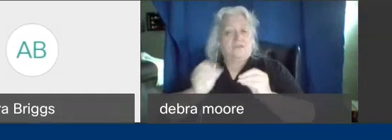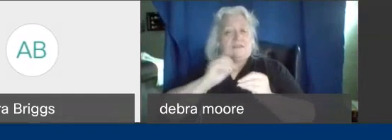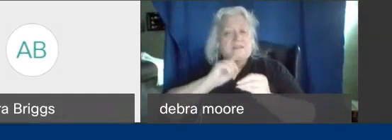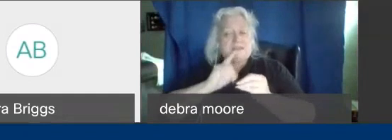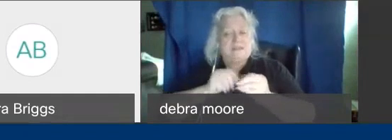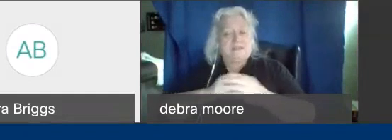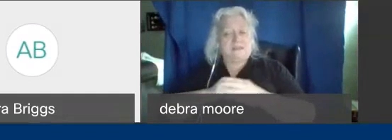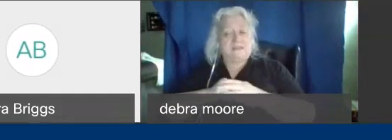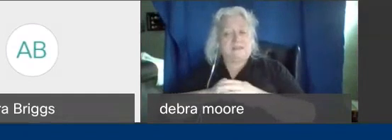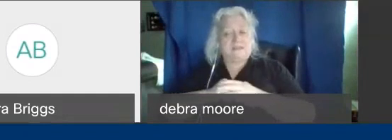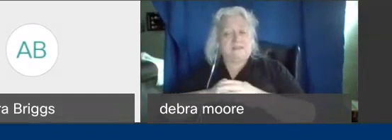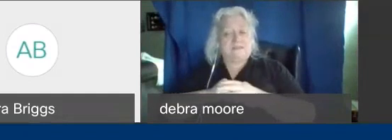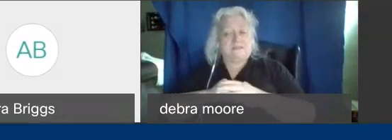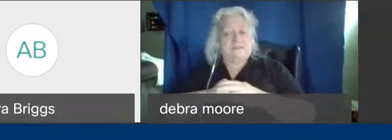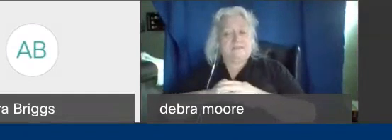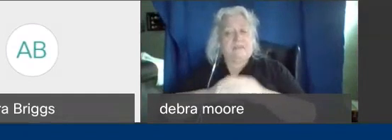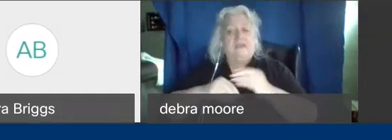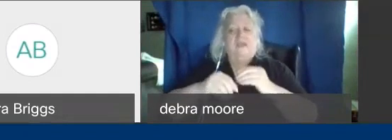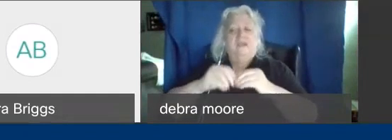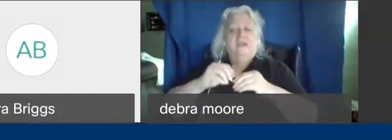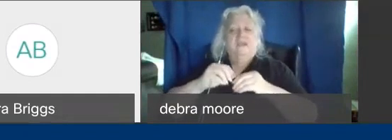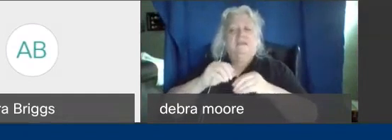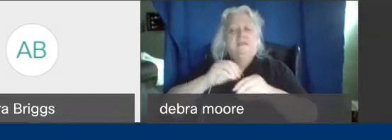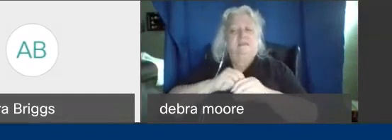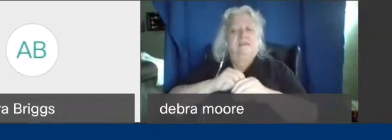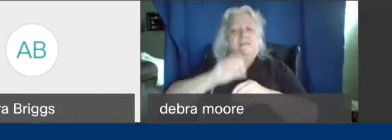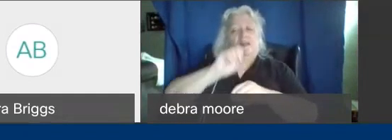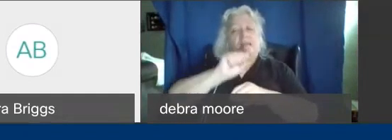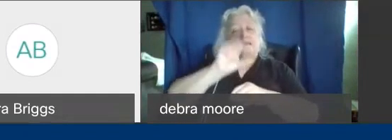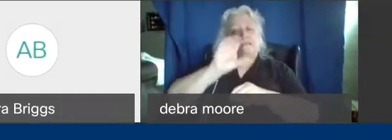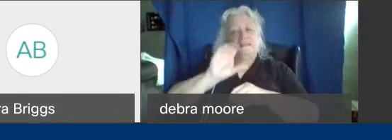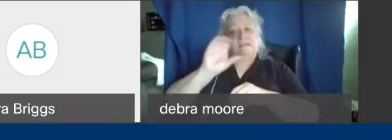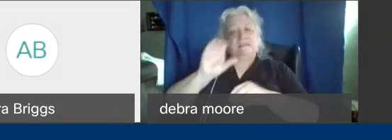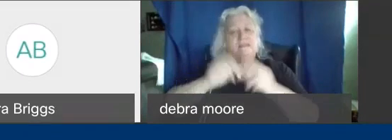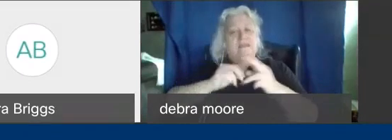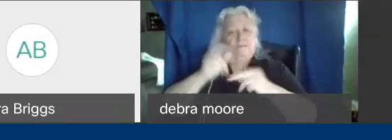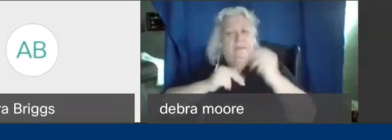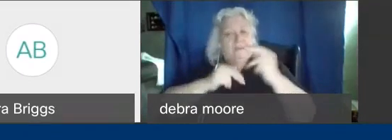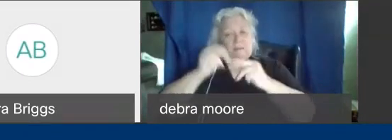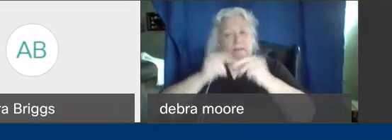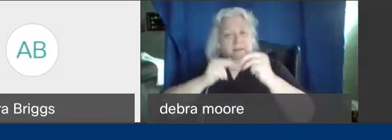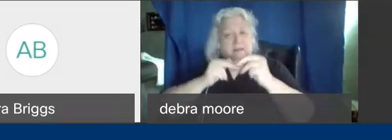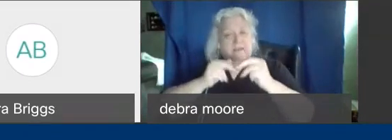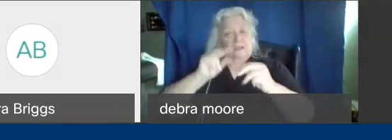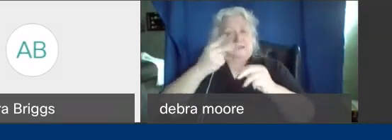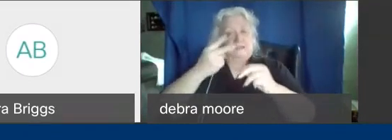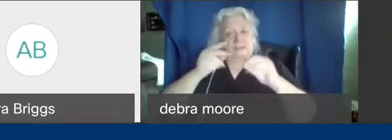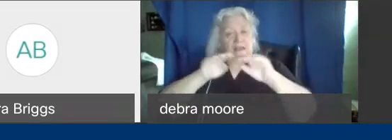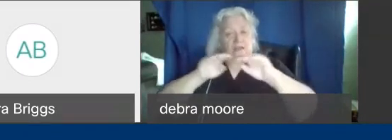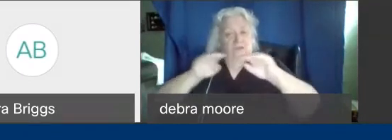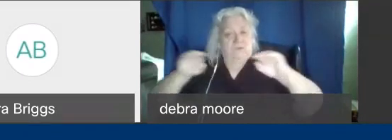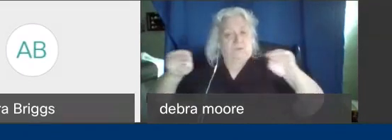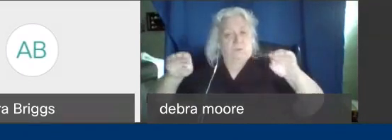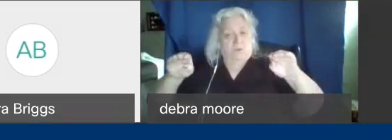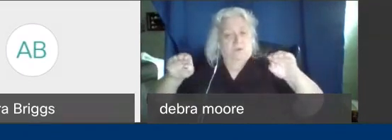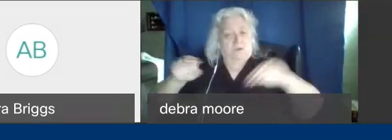should say, is located in the Career Services office. So right inside the Career Services office, her office is